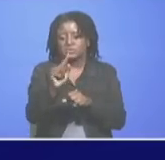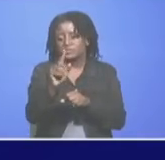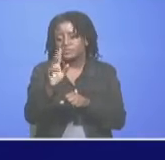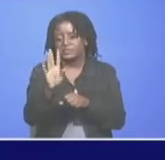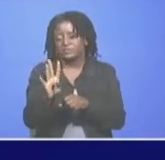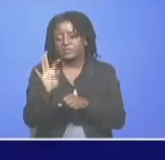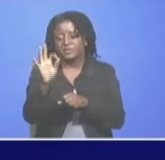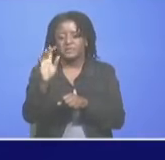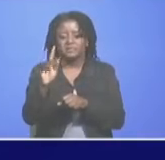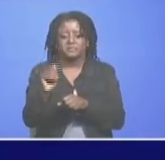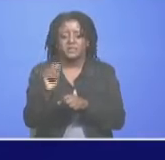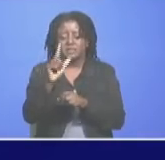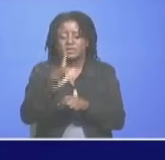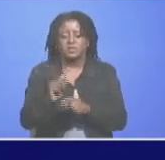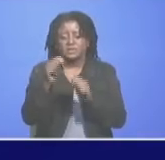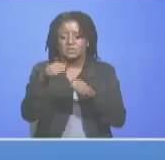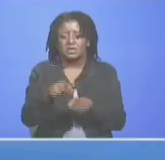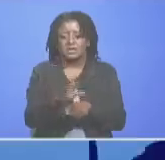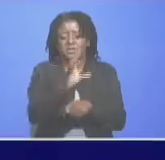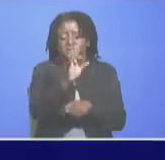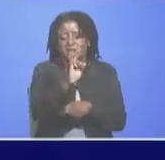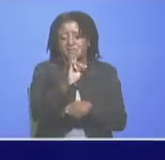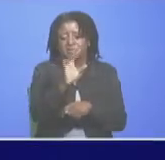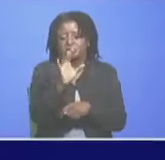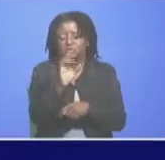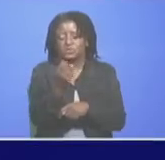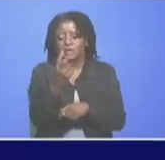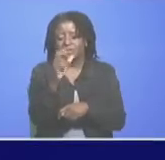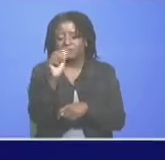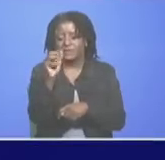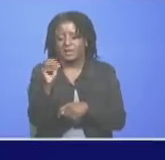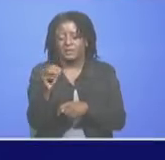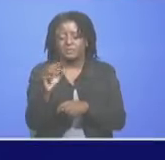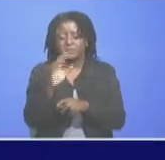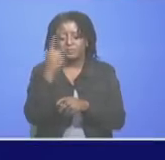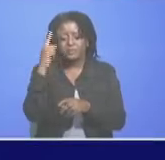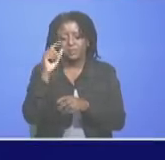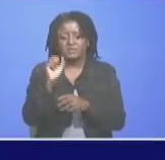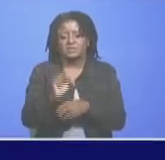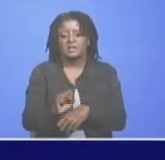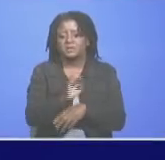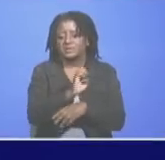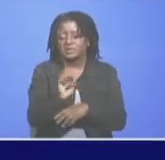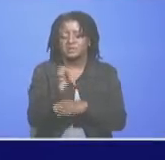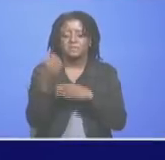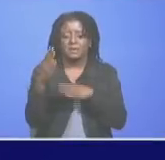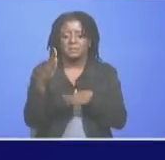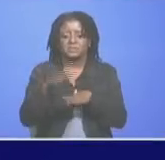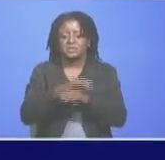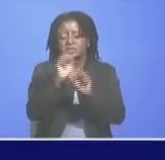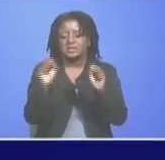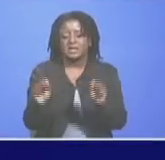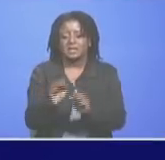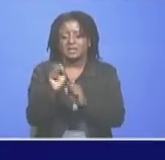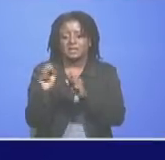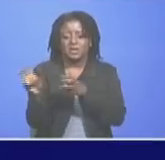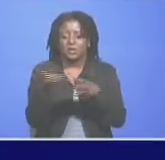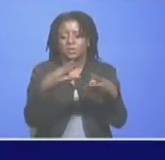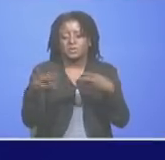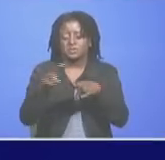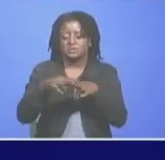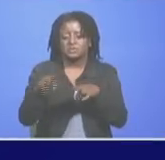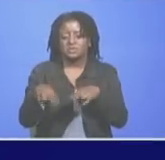high tide at 1:37 in the afternoon for the Southeast Bahamas on Saturday. Winds also reducing 12 to 18 knots out